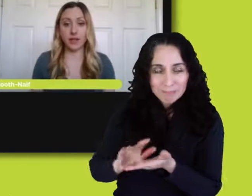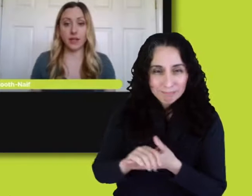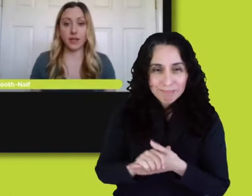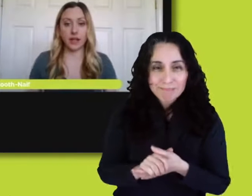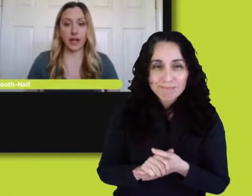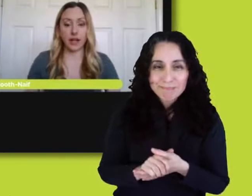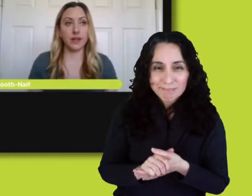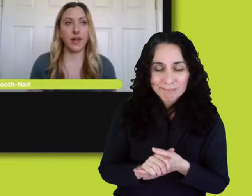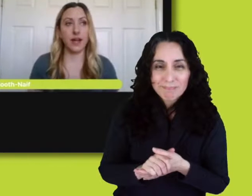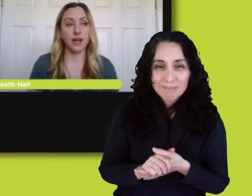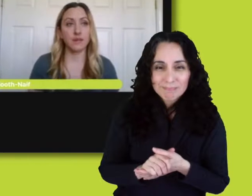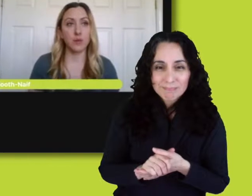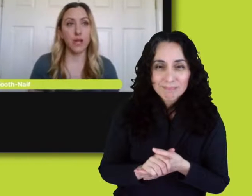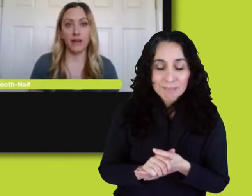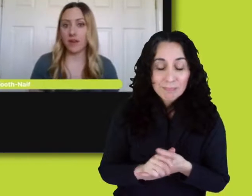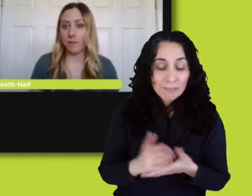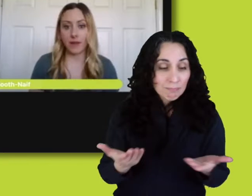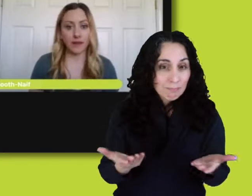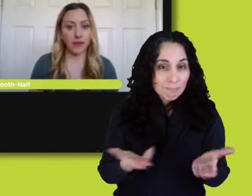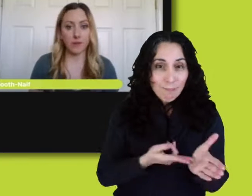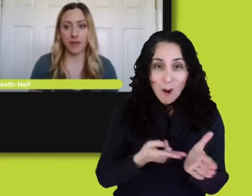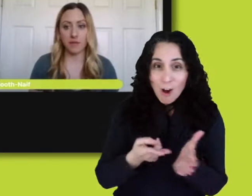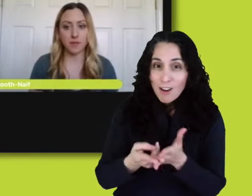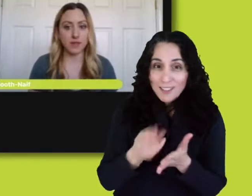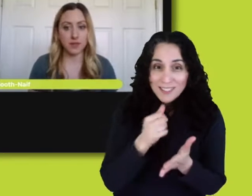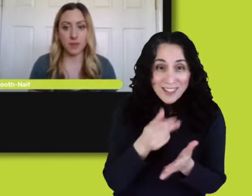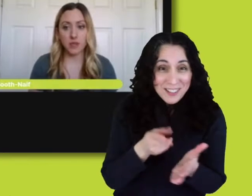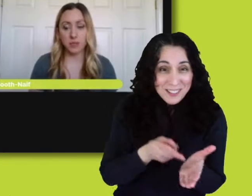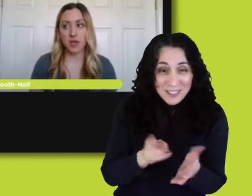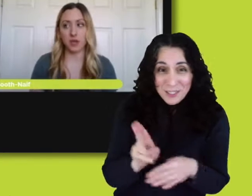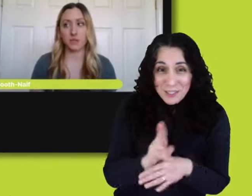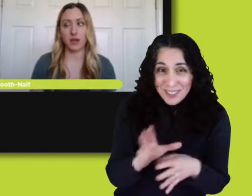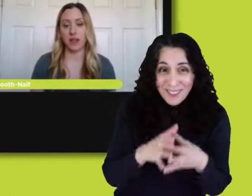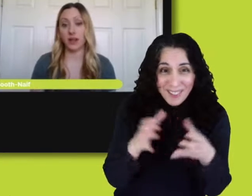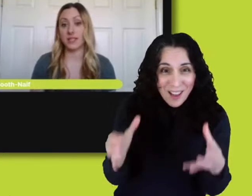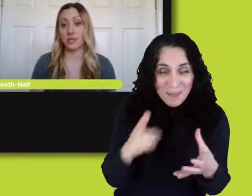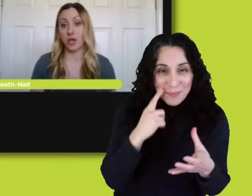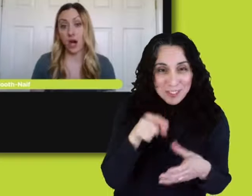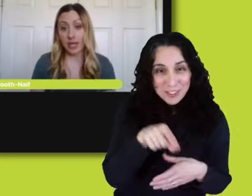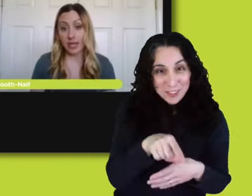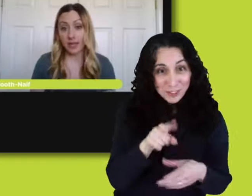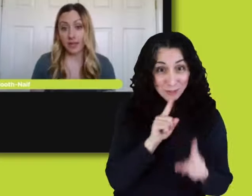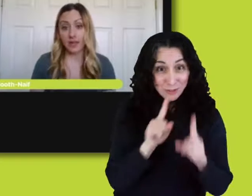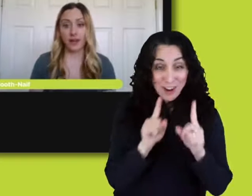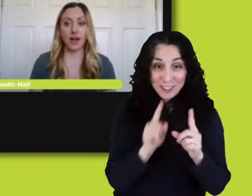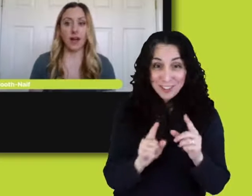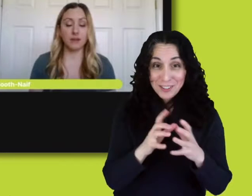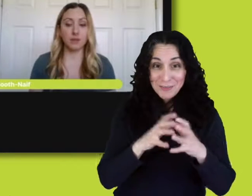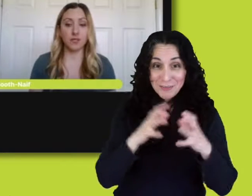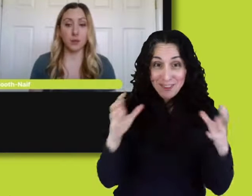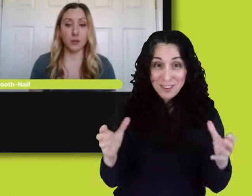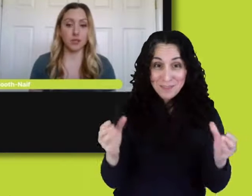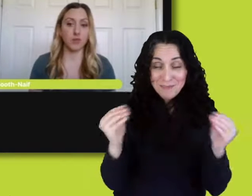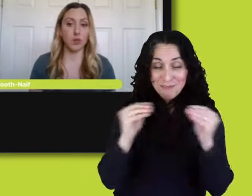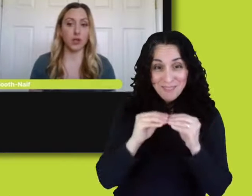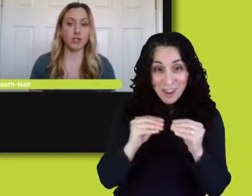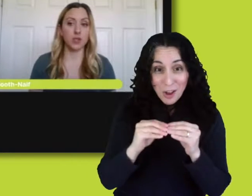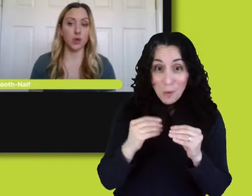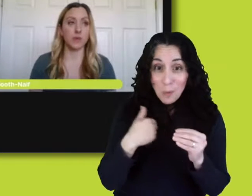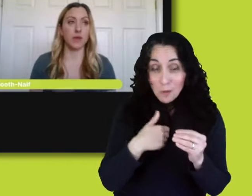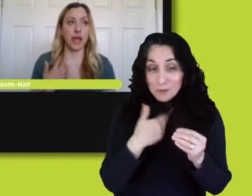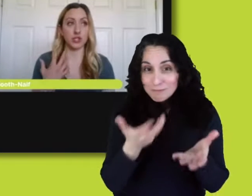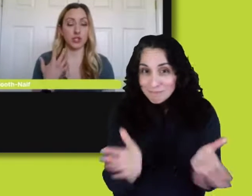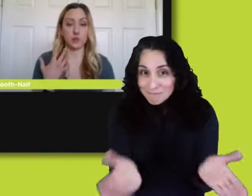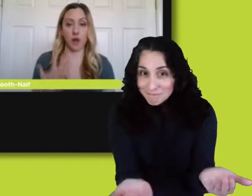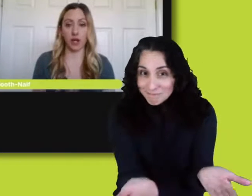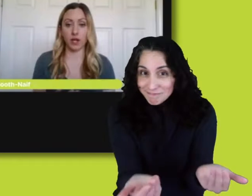her tablet. And I'm not gonna lie, we haven't been using that much because Briella has been talking so much more.